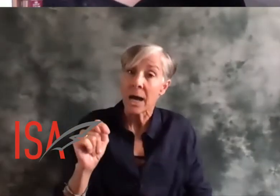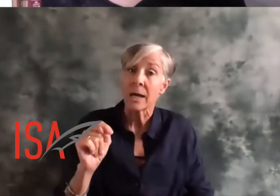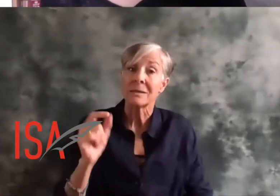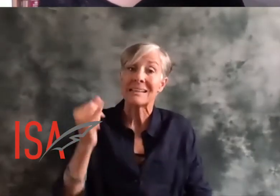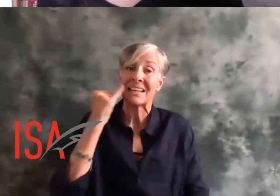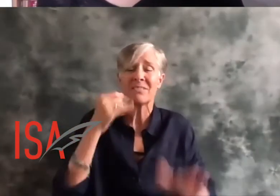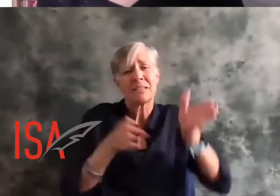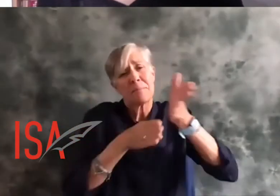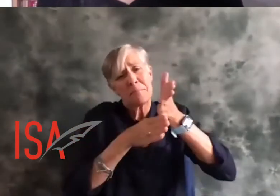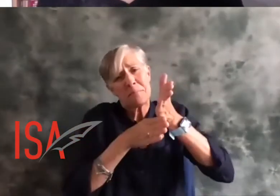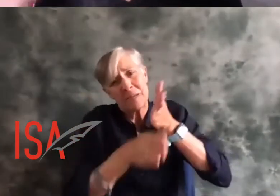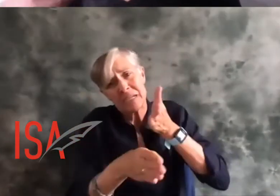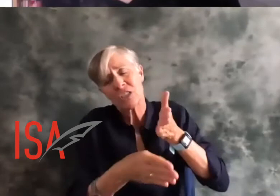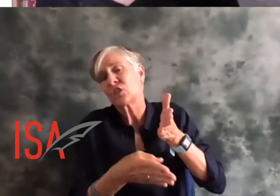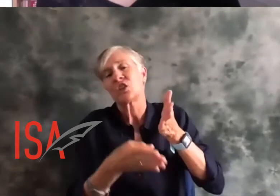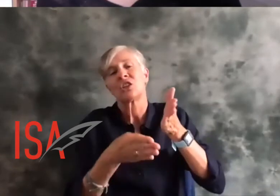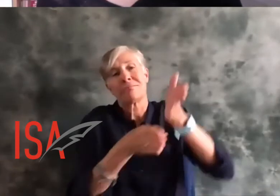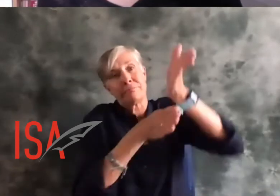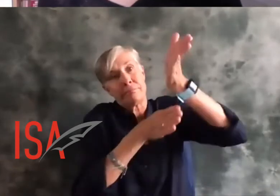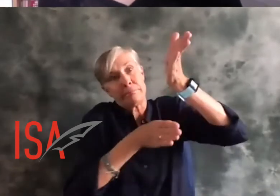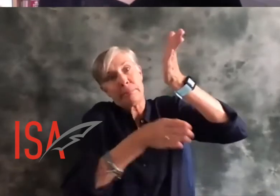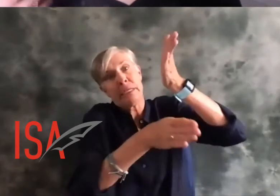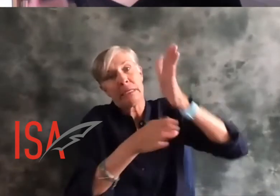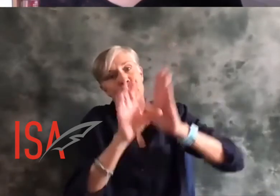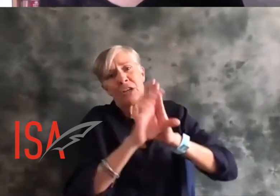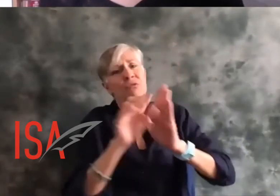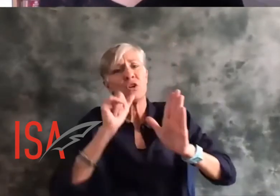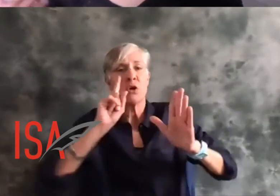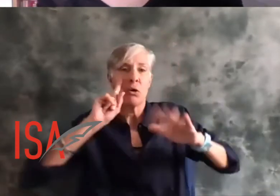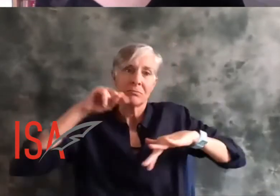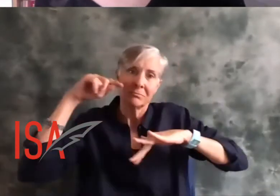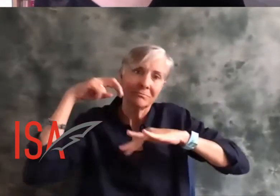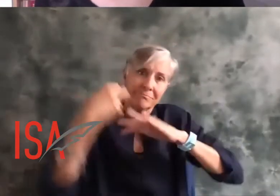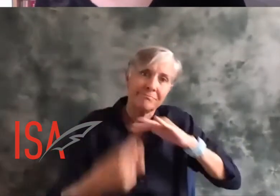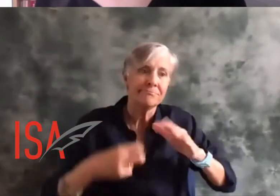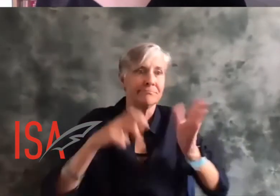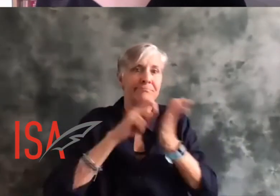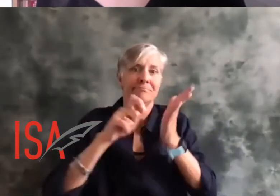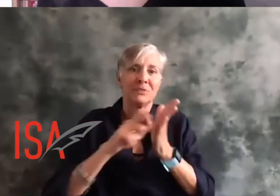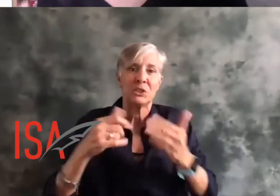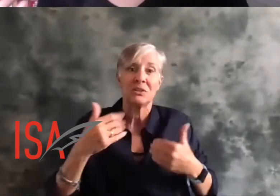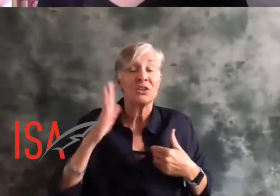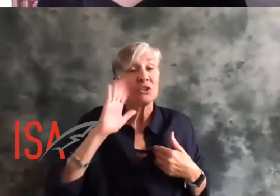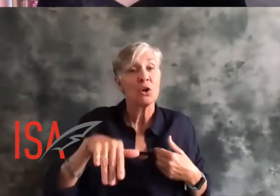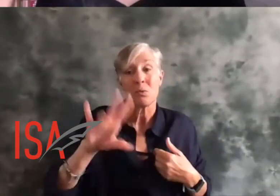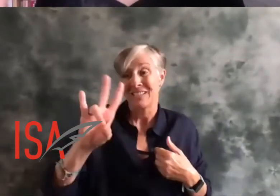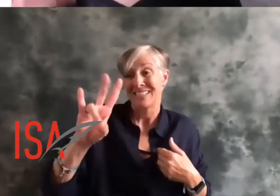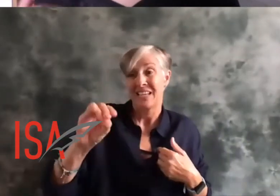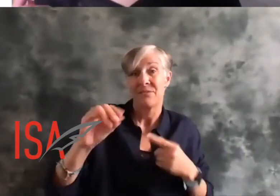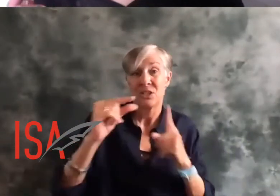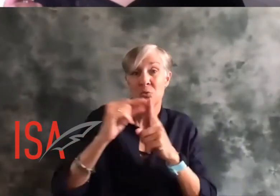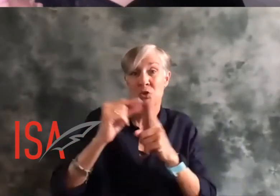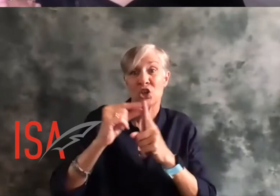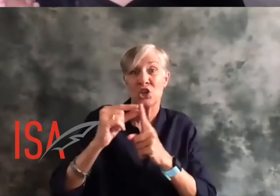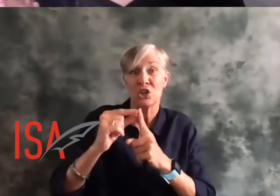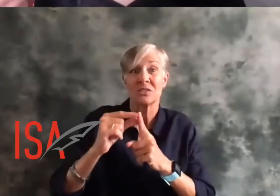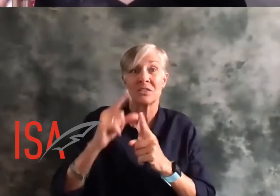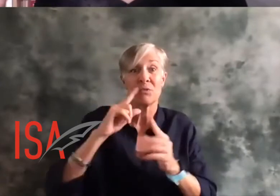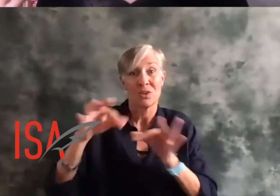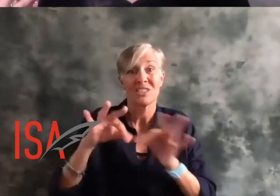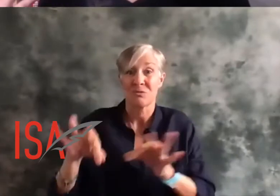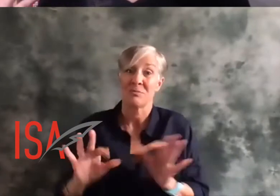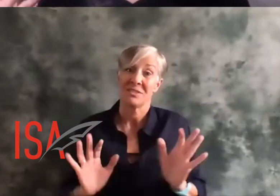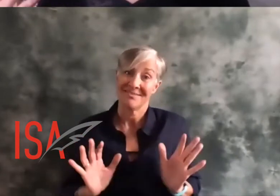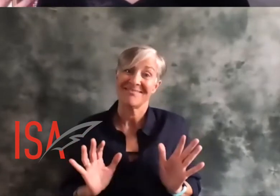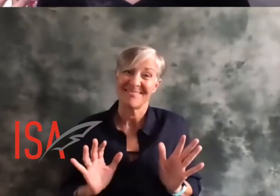very minor character, then you're not going to spend that much time taking it. You only have so many words in a screenplay, right? You're not going to spend that much